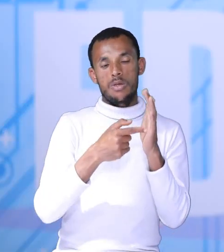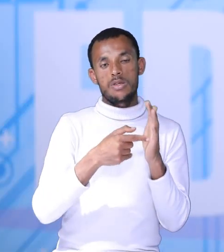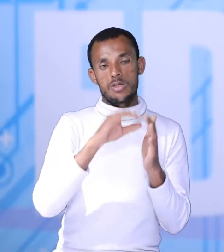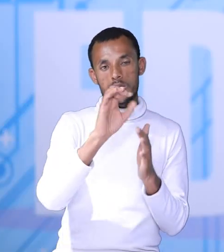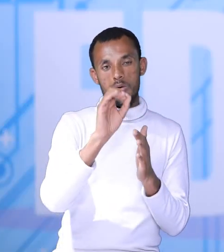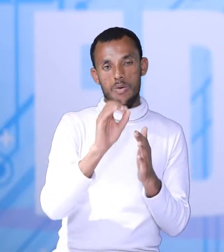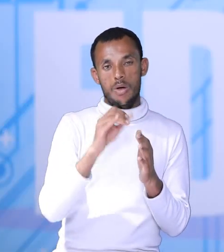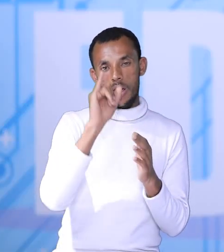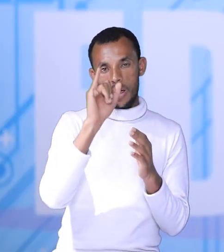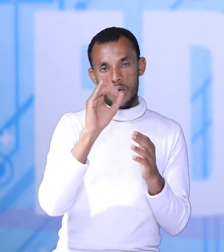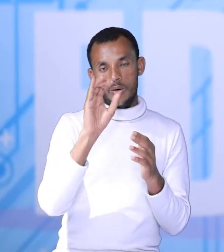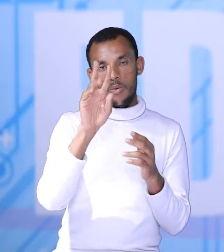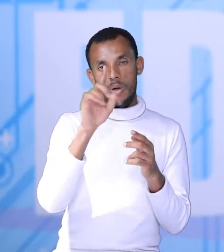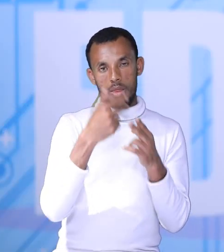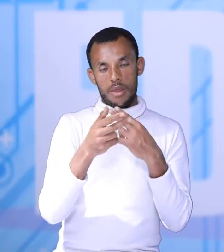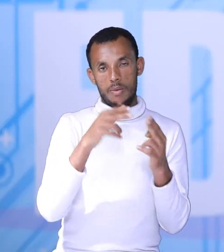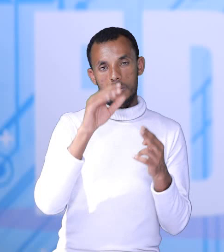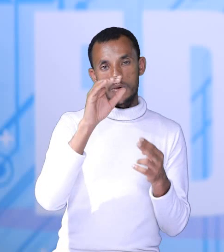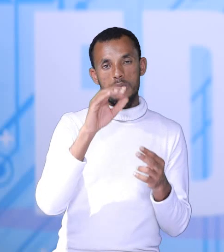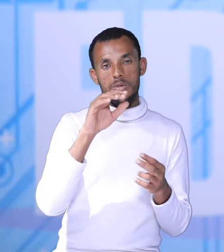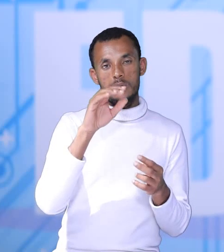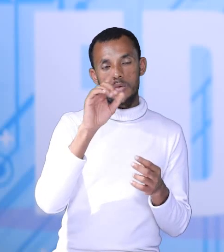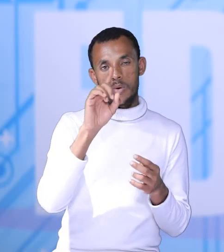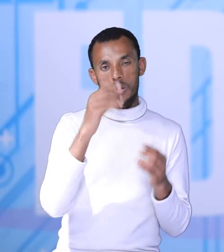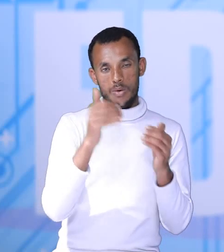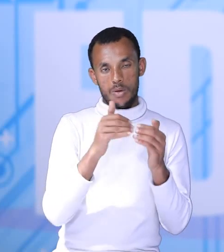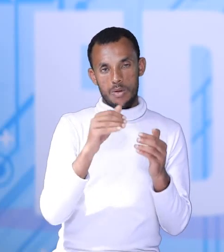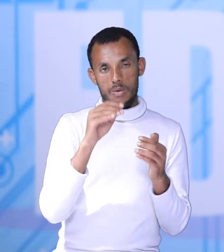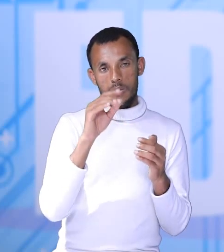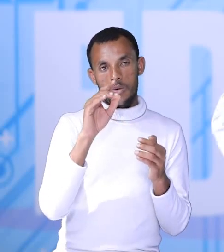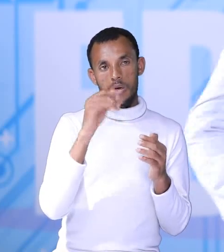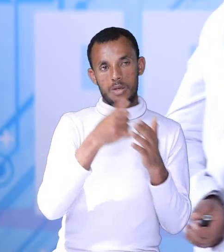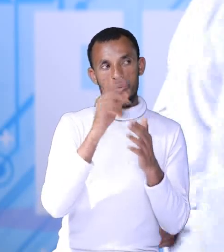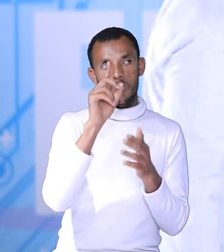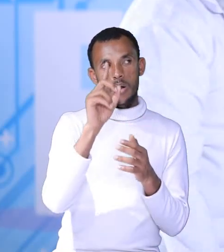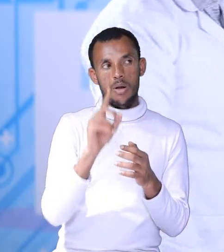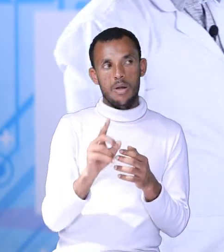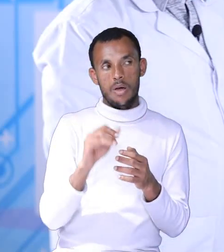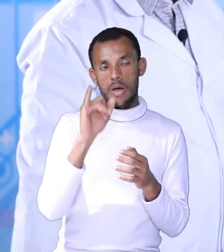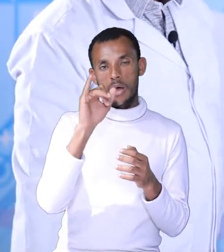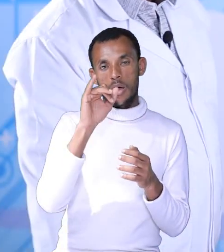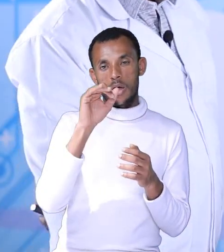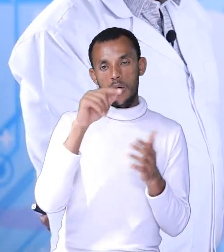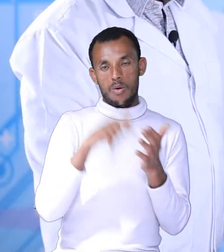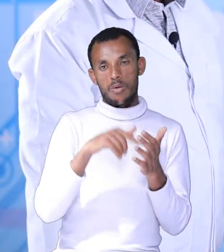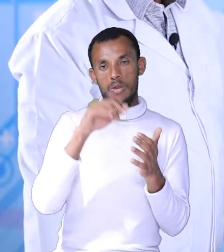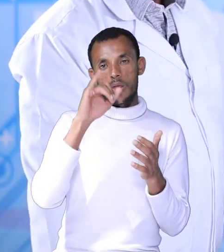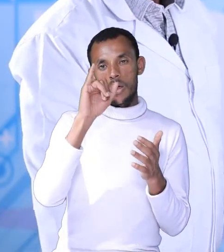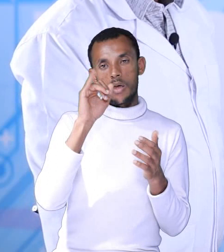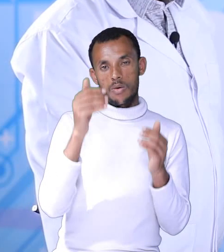is 1, 1 times 1, cos 0 is also 1. The product will be it is 1. I dot I is it is